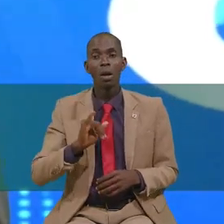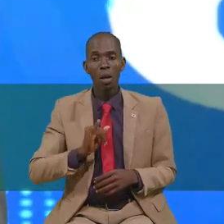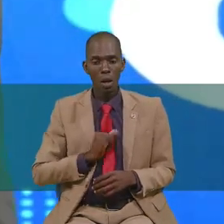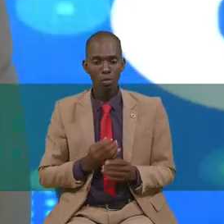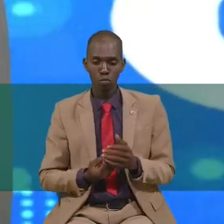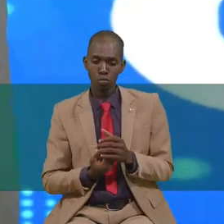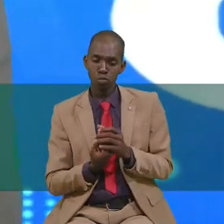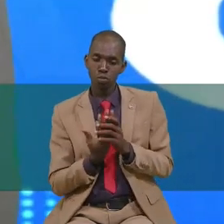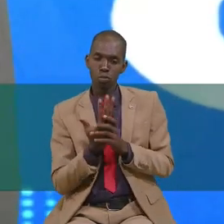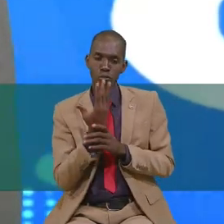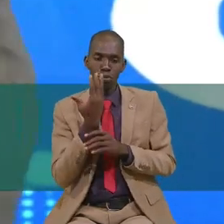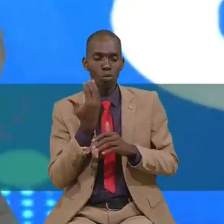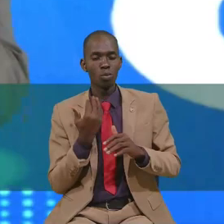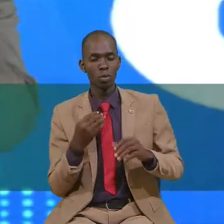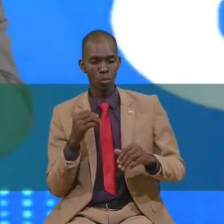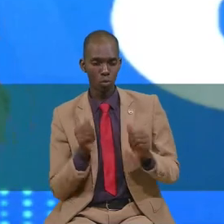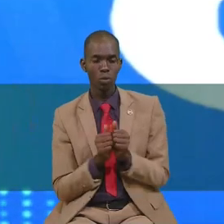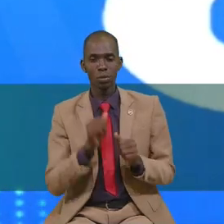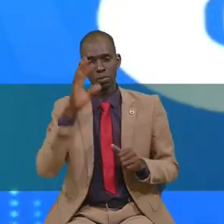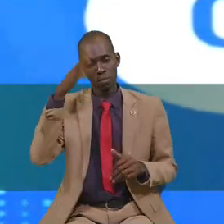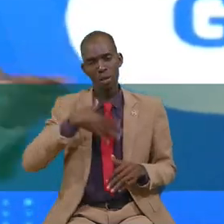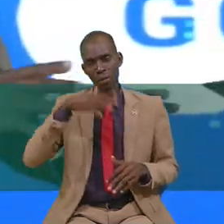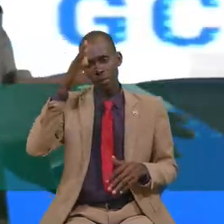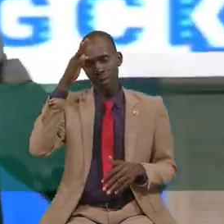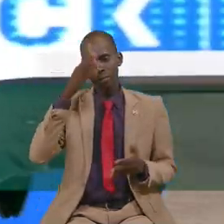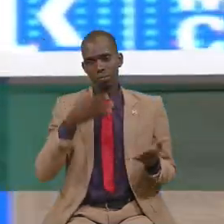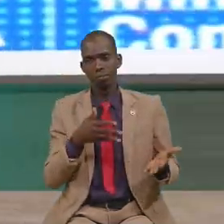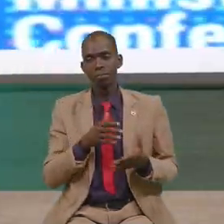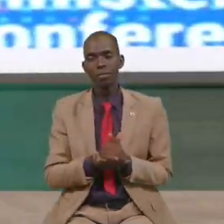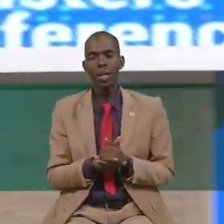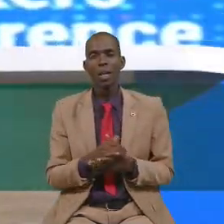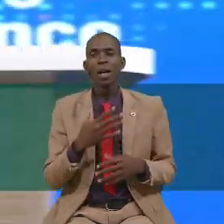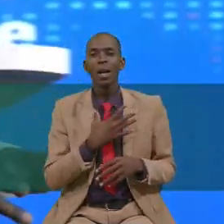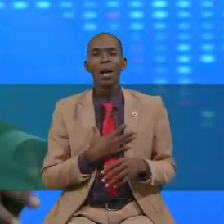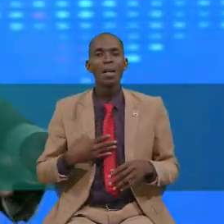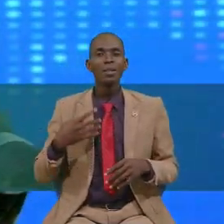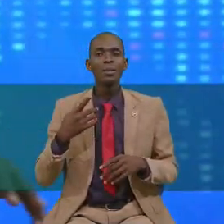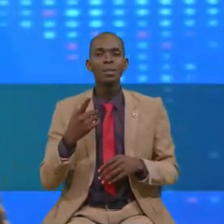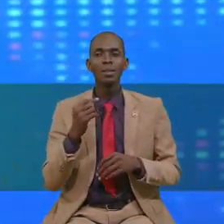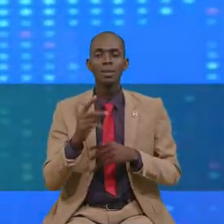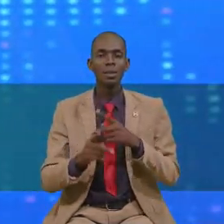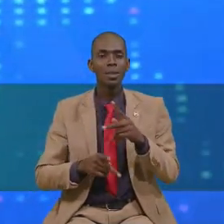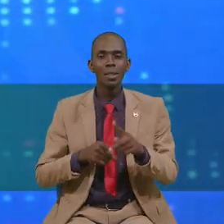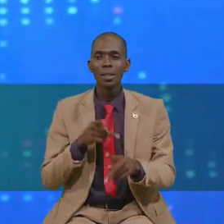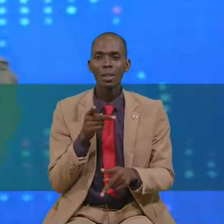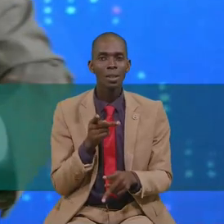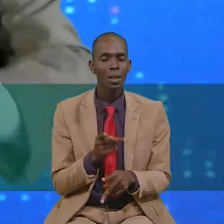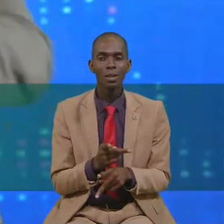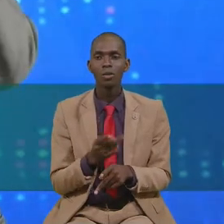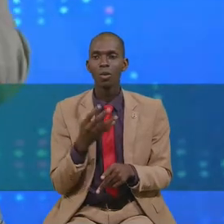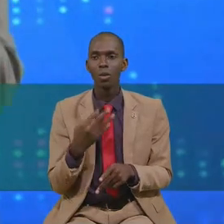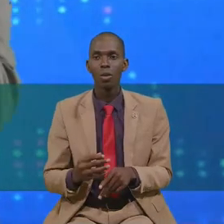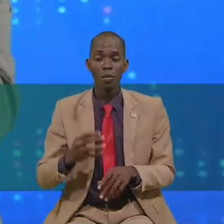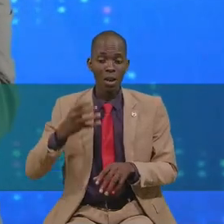him, obviously. And the kind of heart he had,